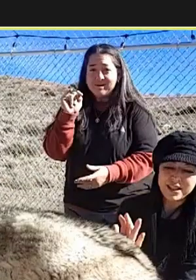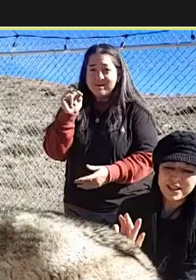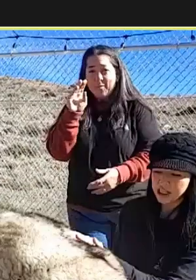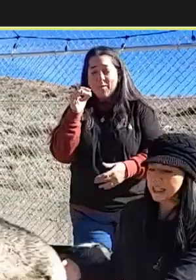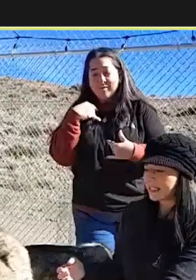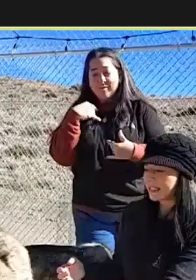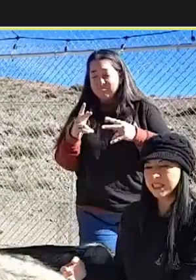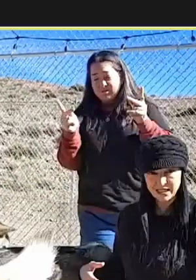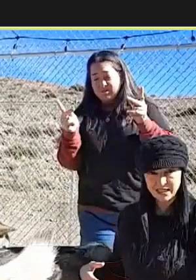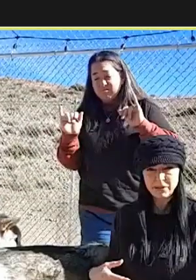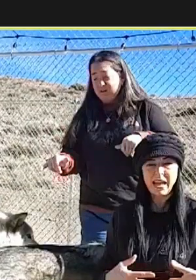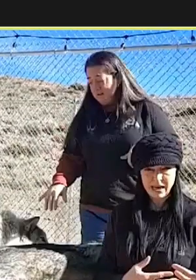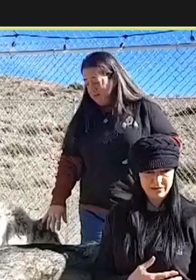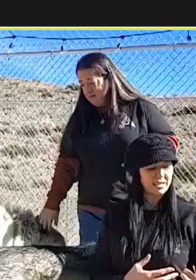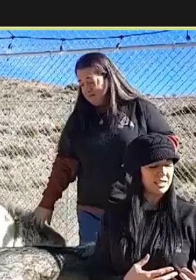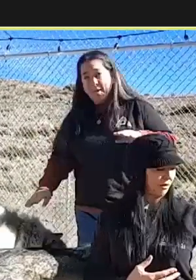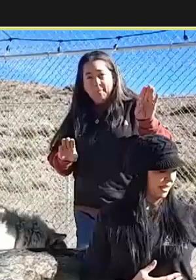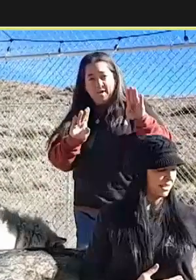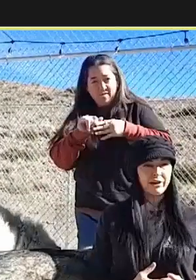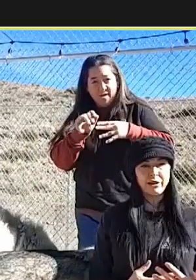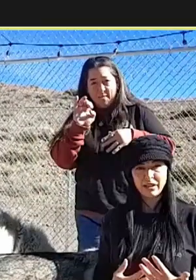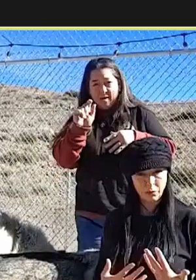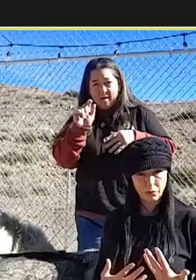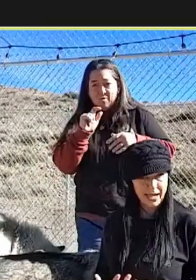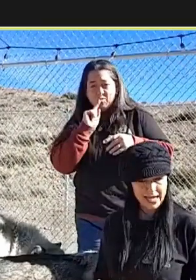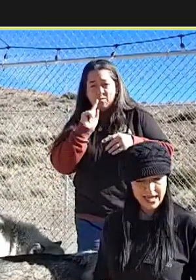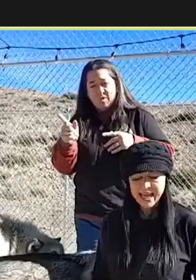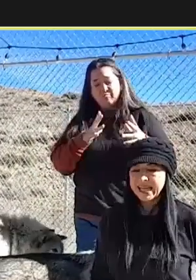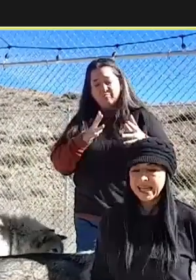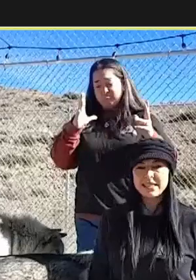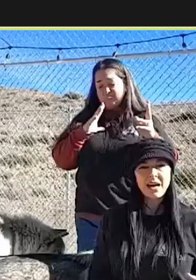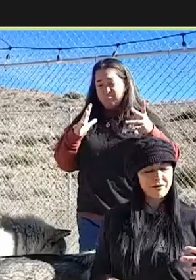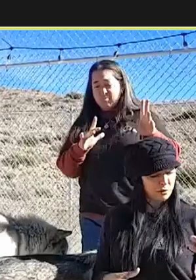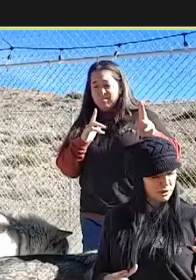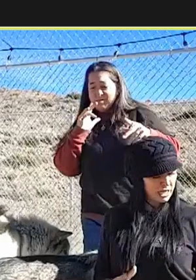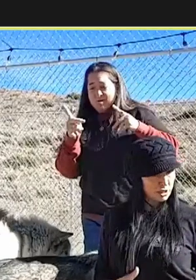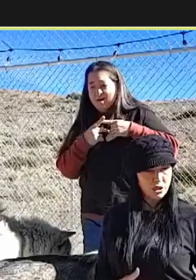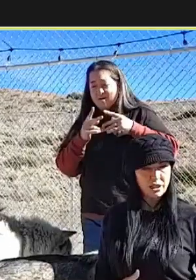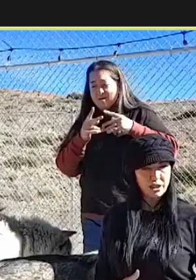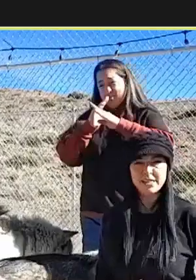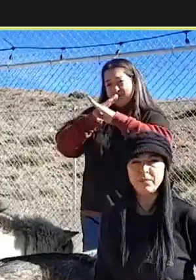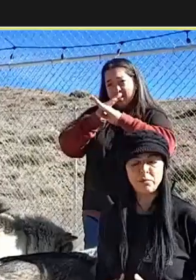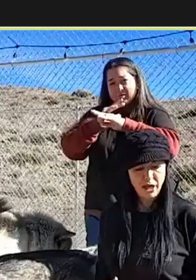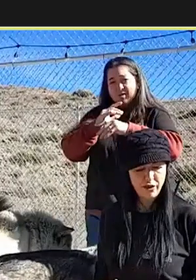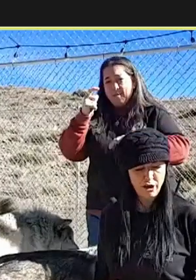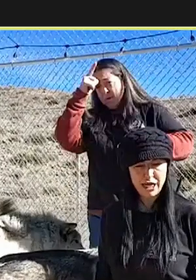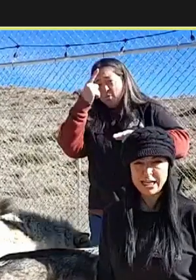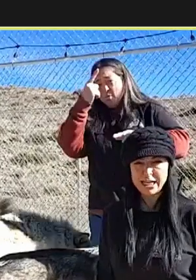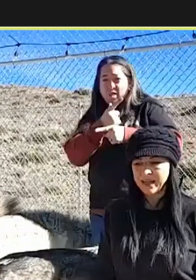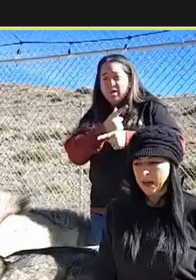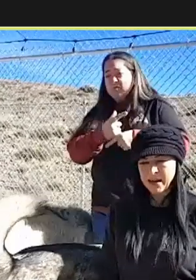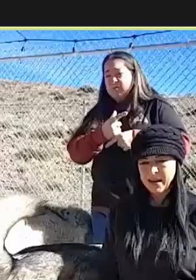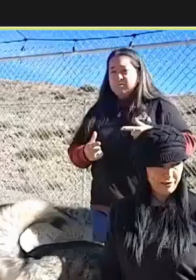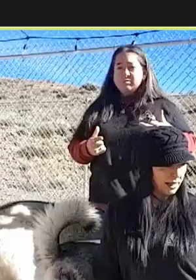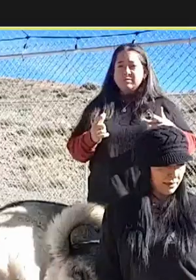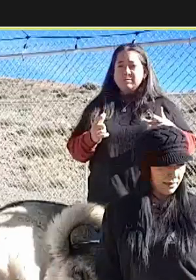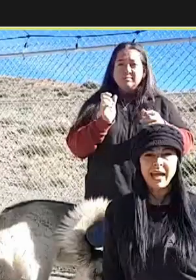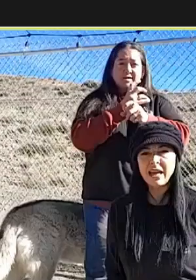he still holds that position. He still behaves, in this very regal way. He's kind of the protector. He's the big